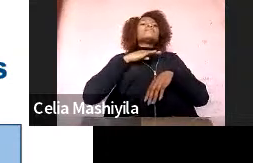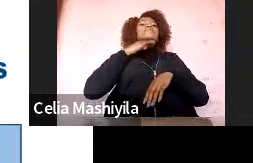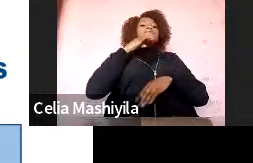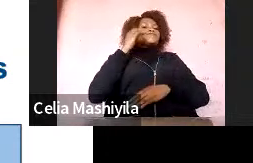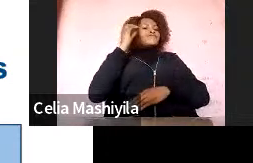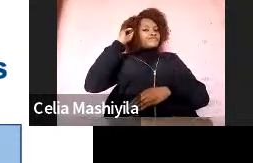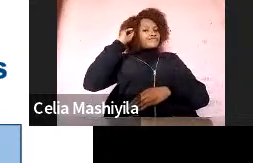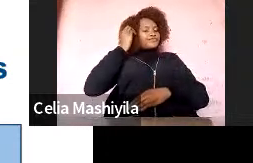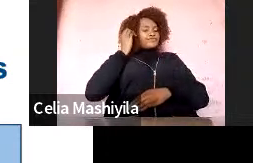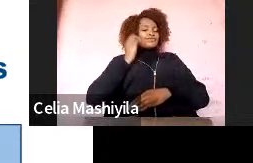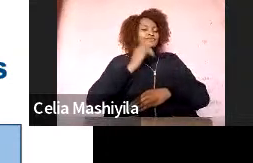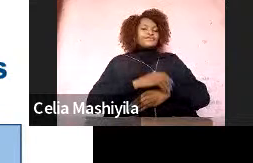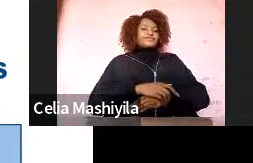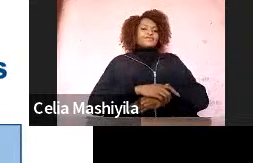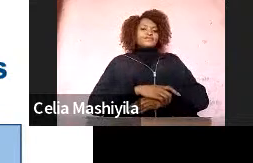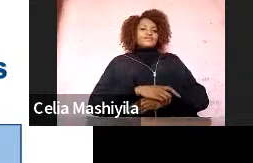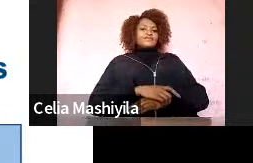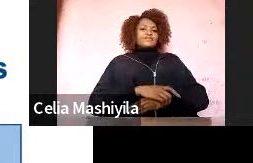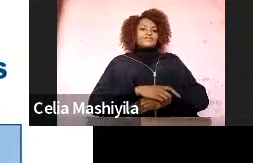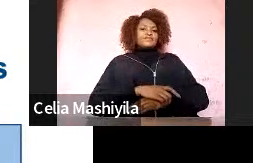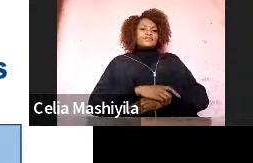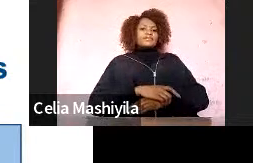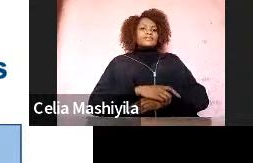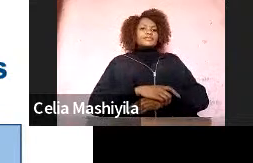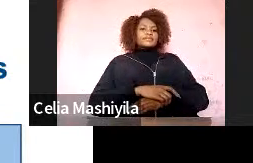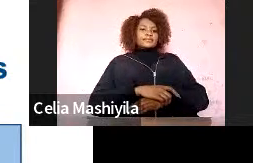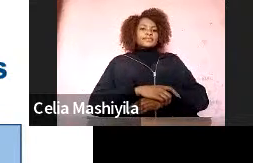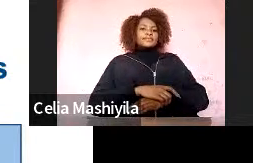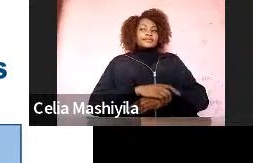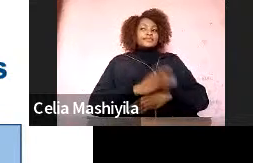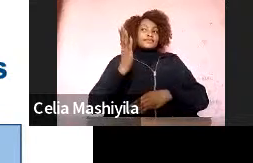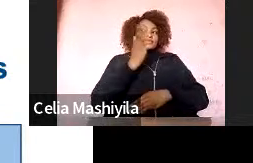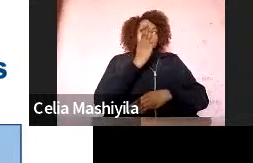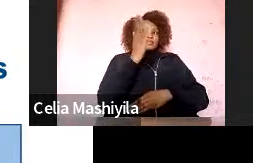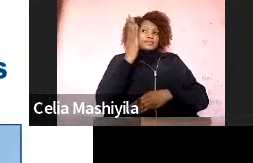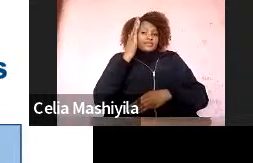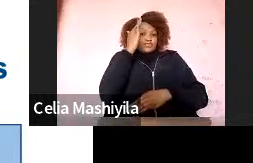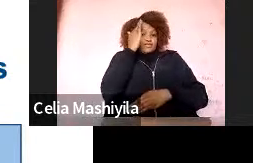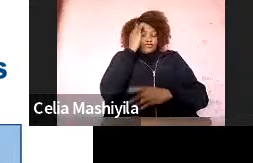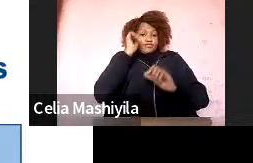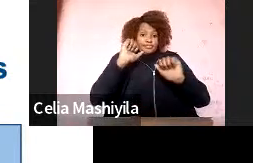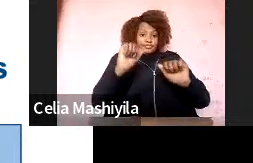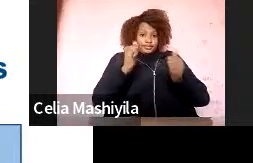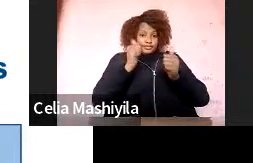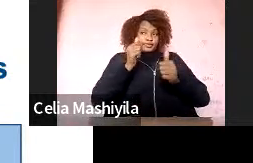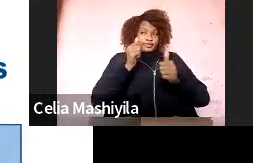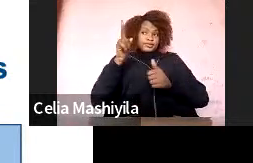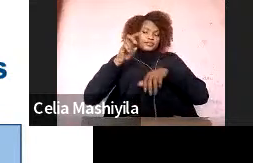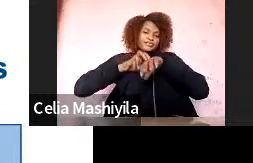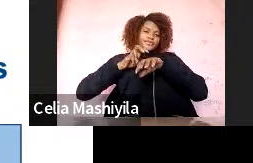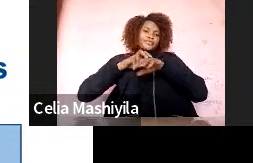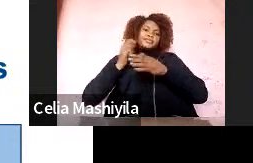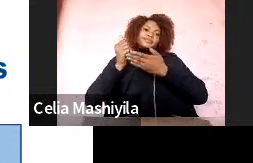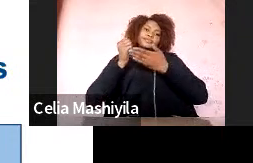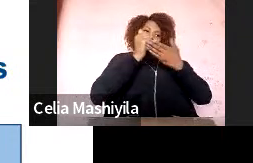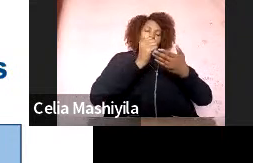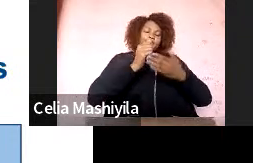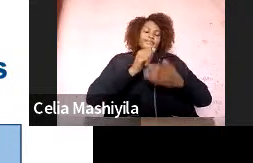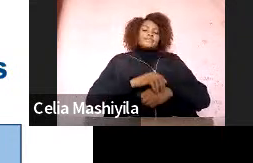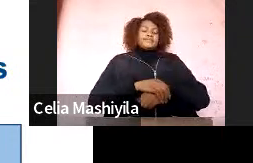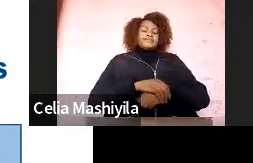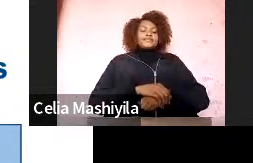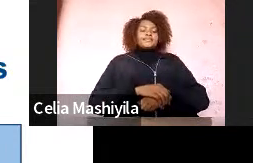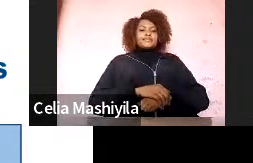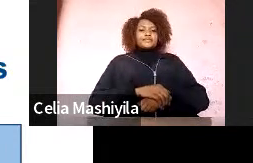because expertise is required to deal with them. In these cases, they are very critical where they